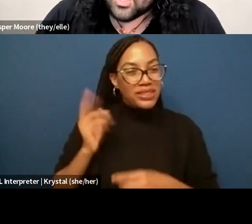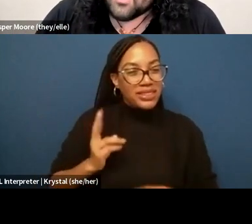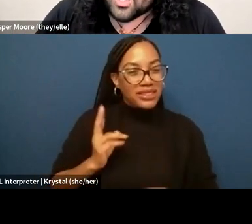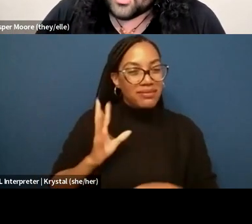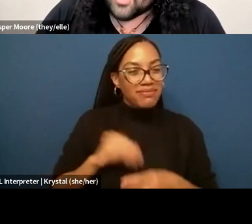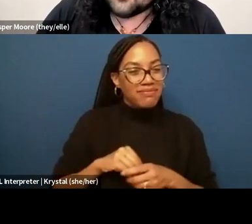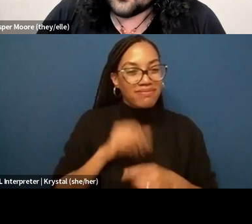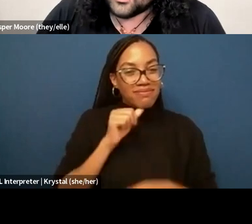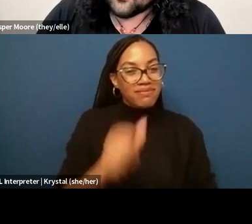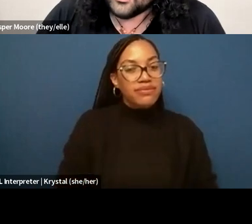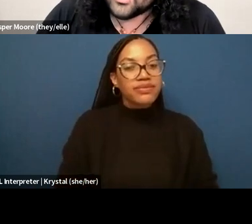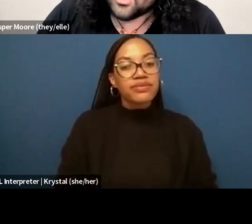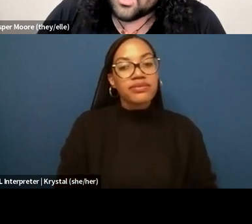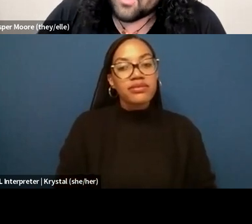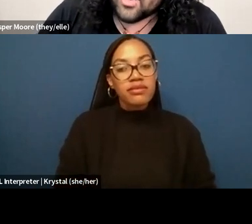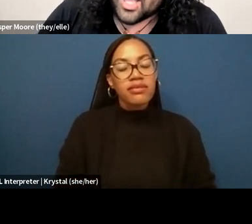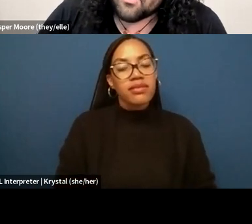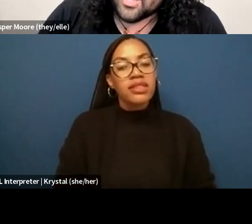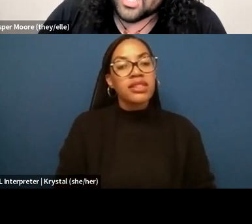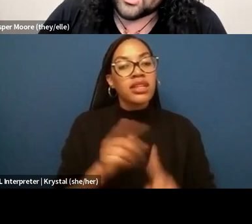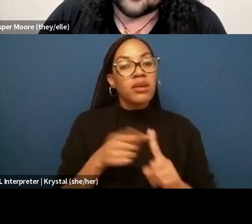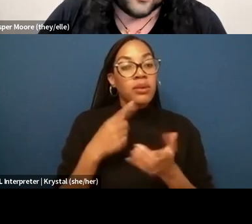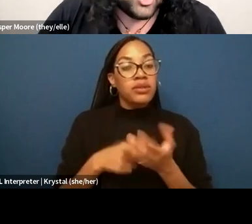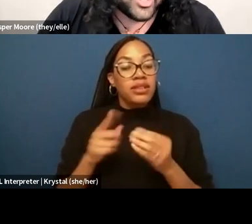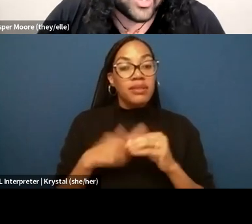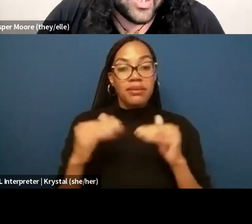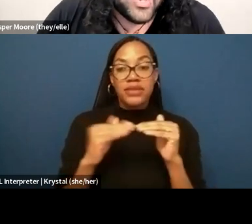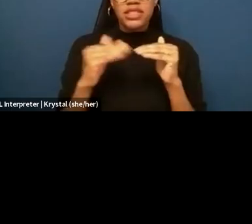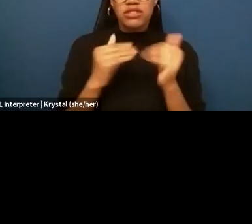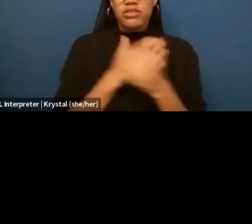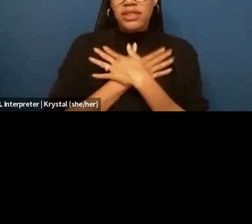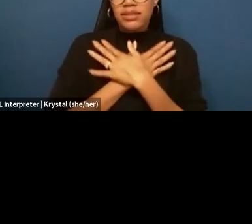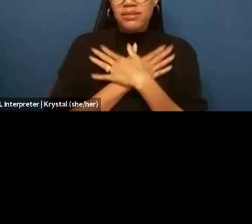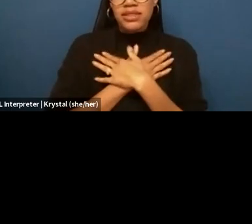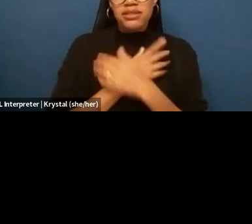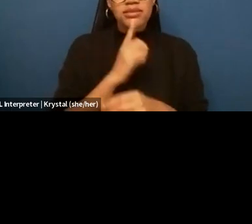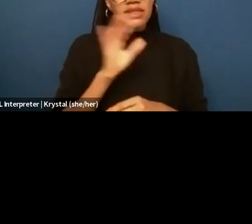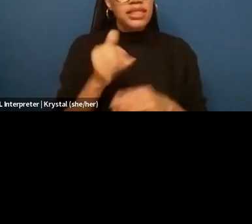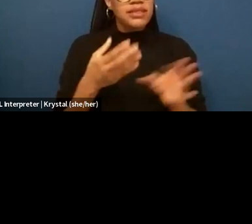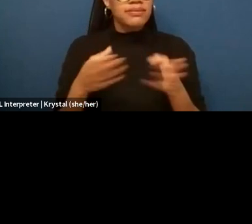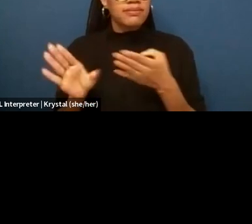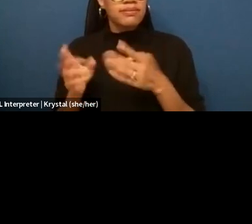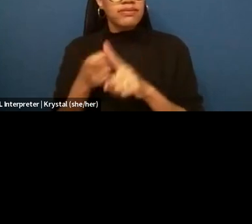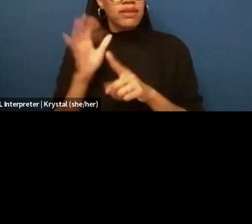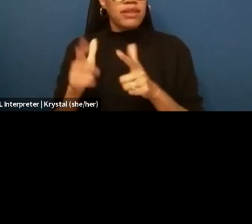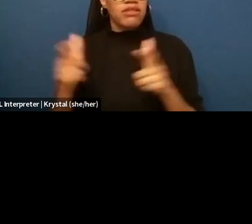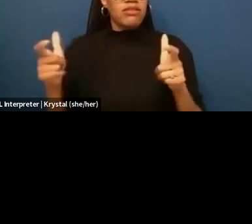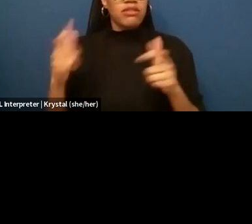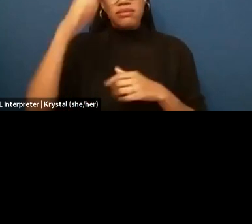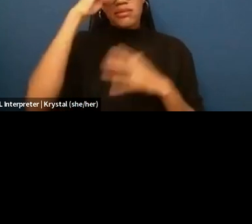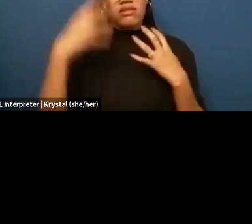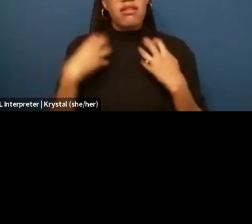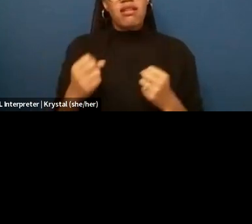we talk about peer respite, we're really talking about it as a diversion from that larger mental health